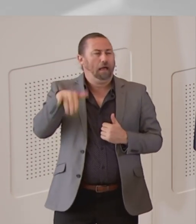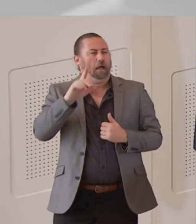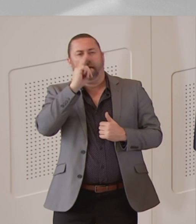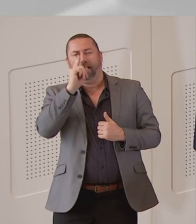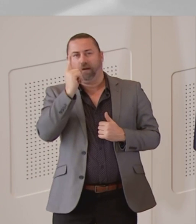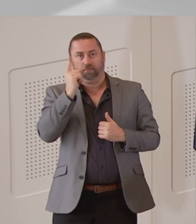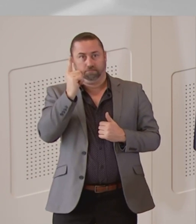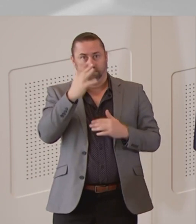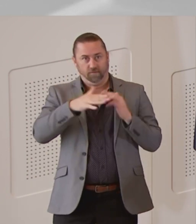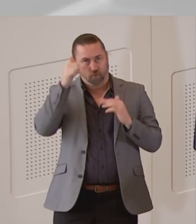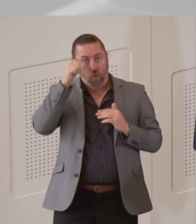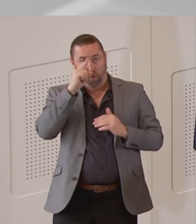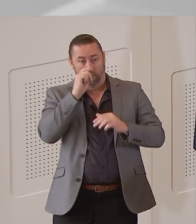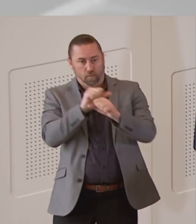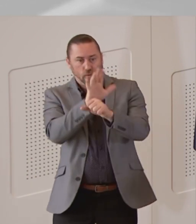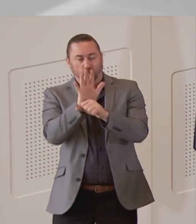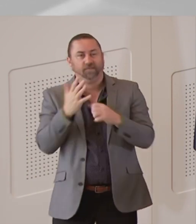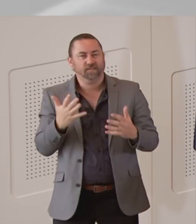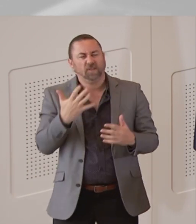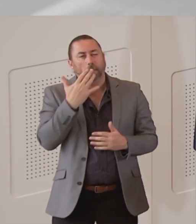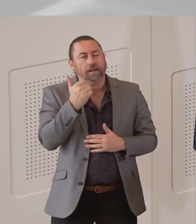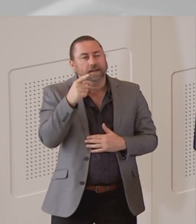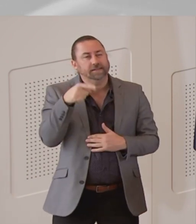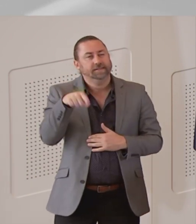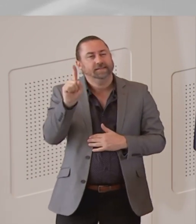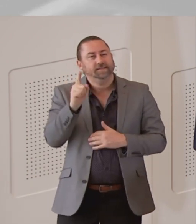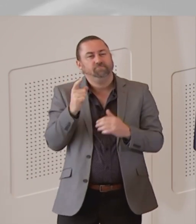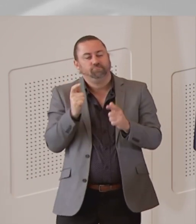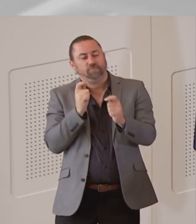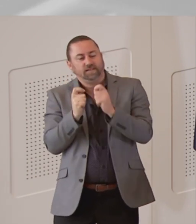tested. So we'll just be working through all of that today with that gentleman.